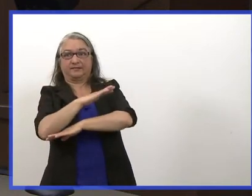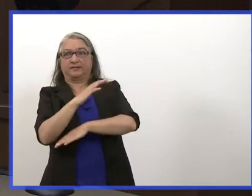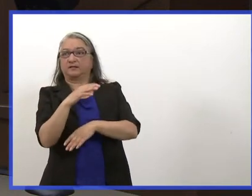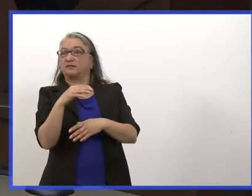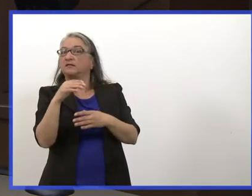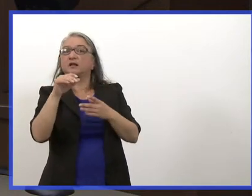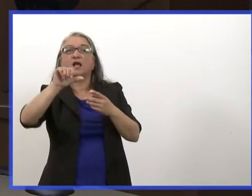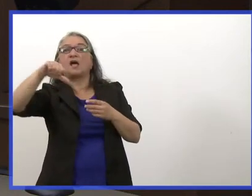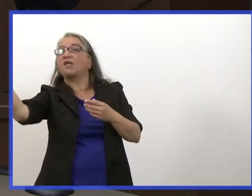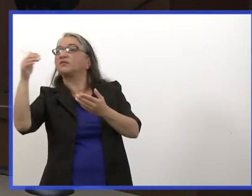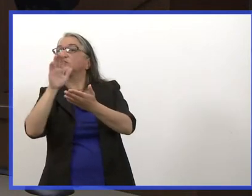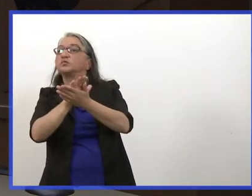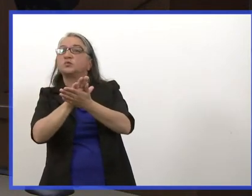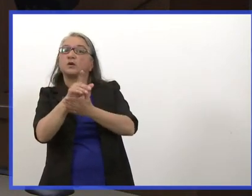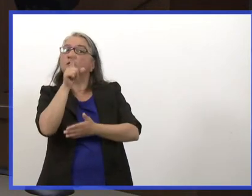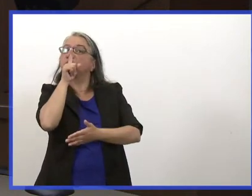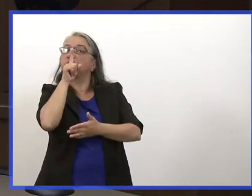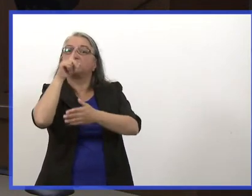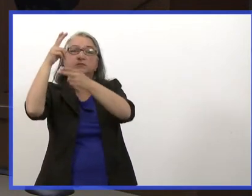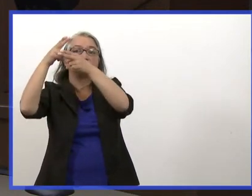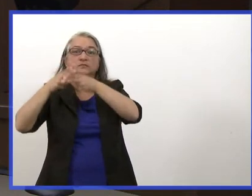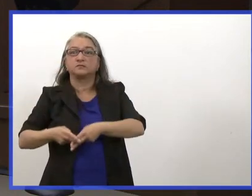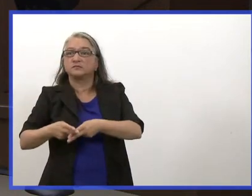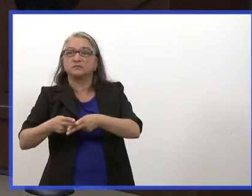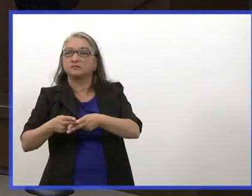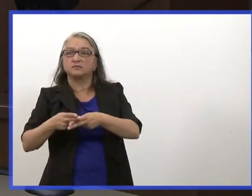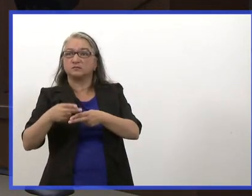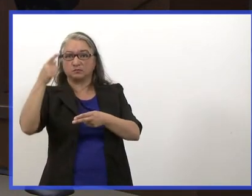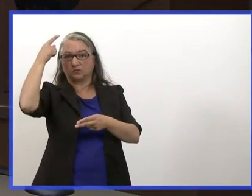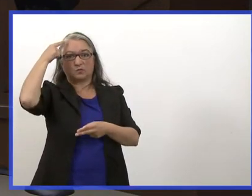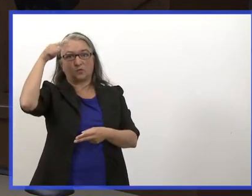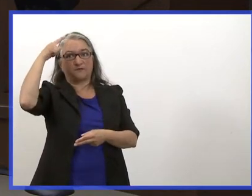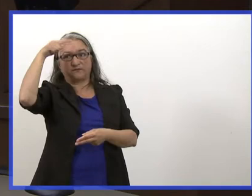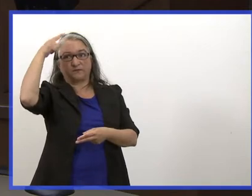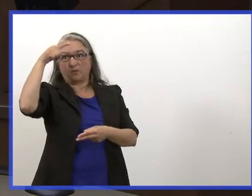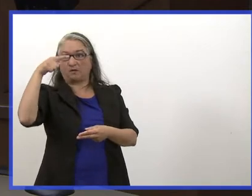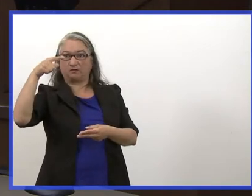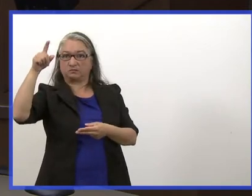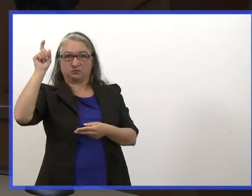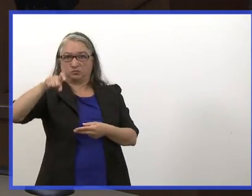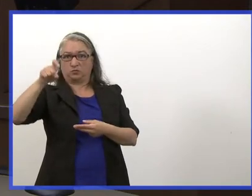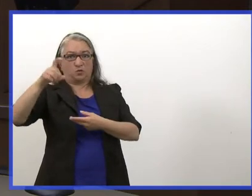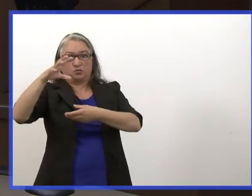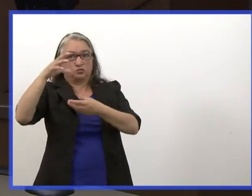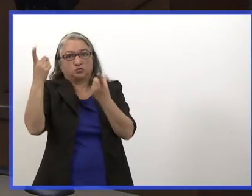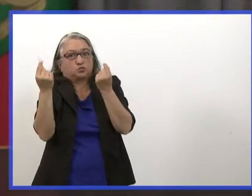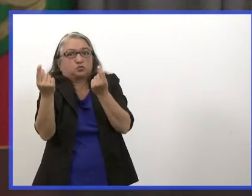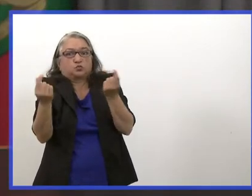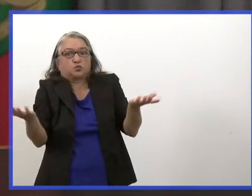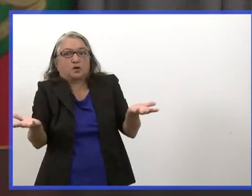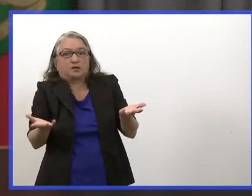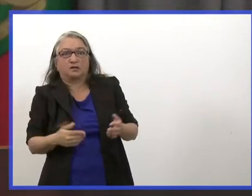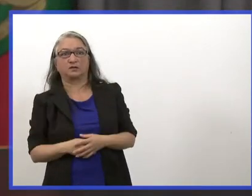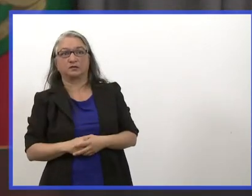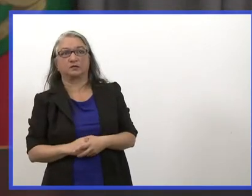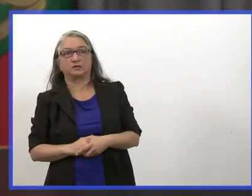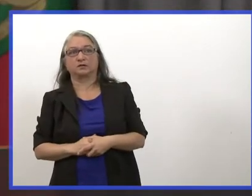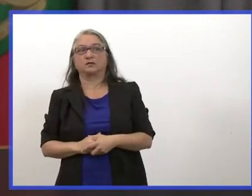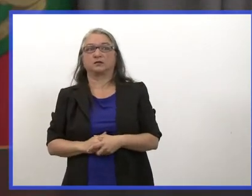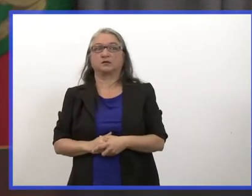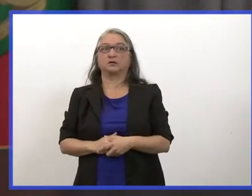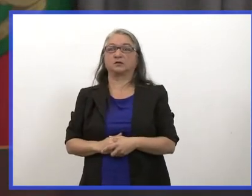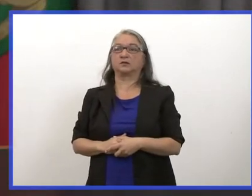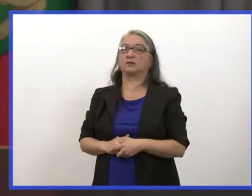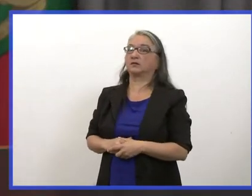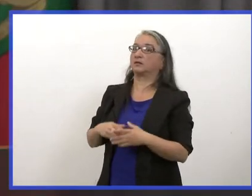you've noted in these new orders? What are they supposed to do? So we have, what we